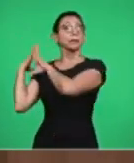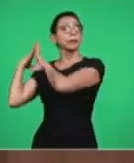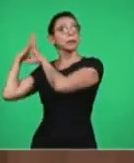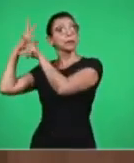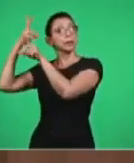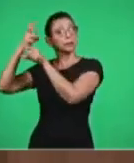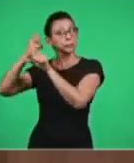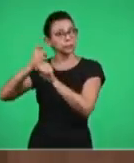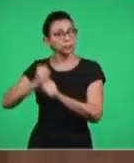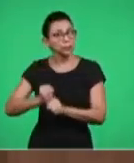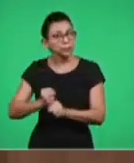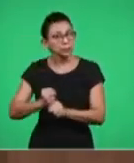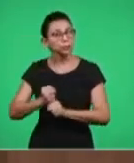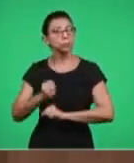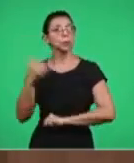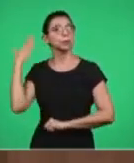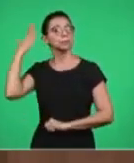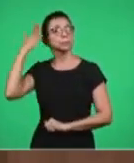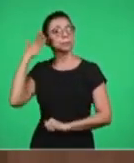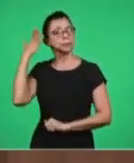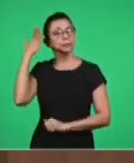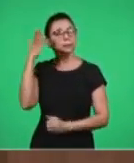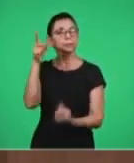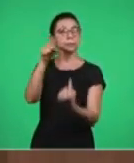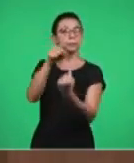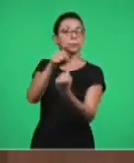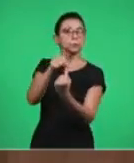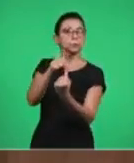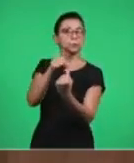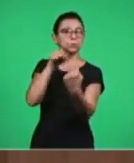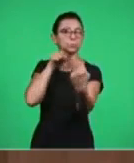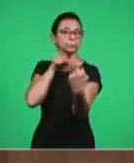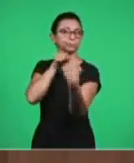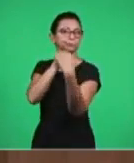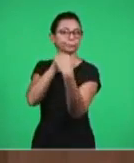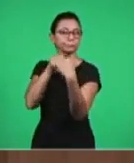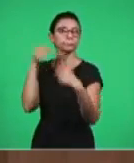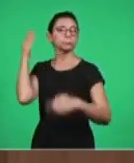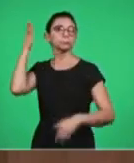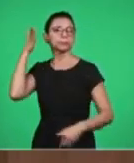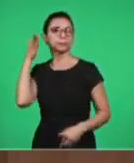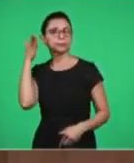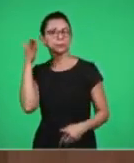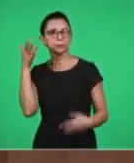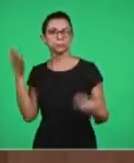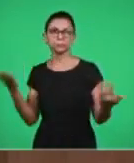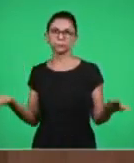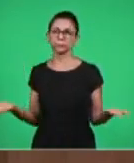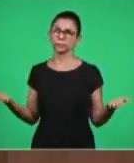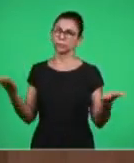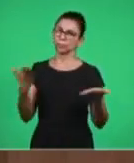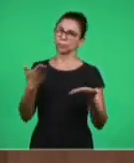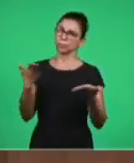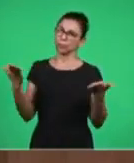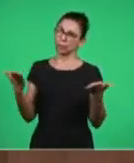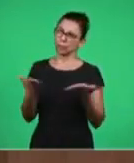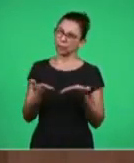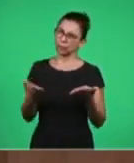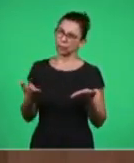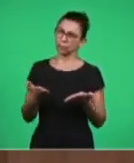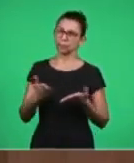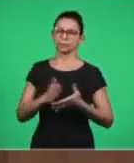that message and the objective of that message. Therefore, from this point